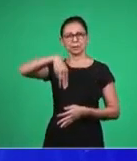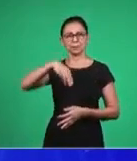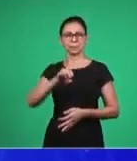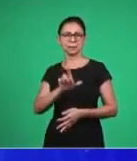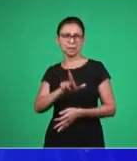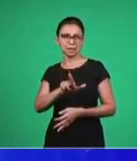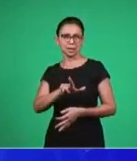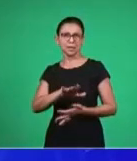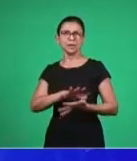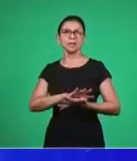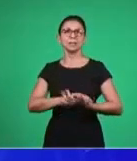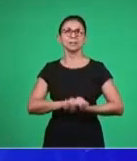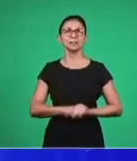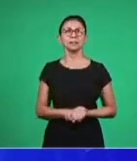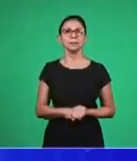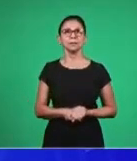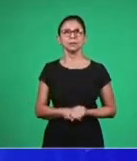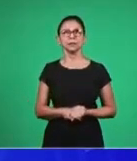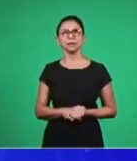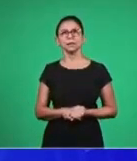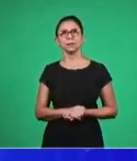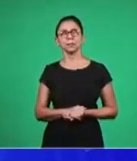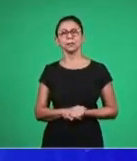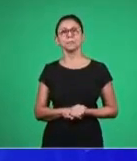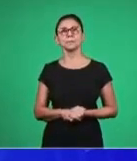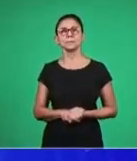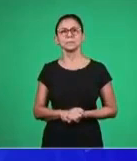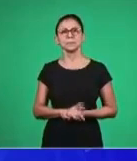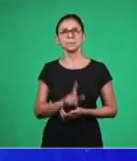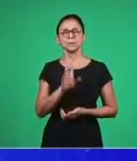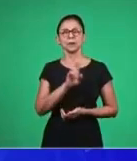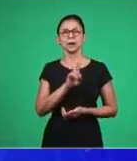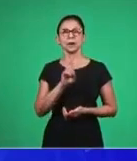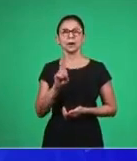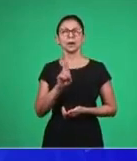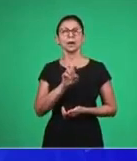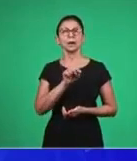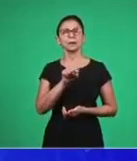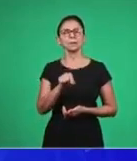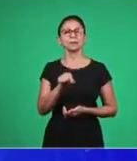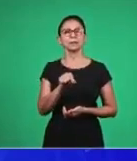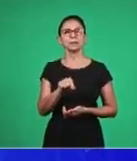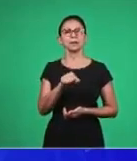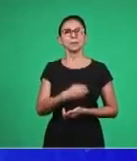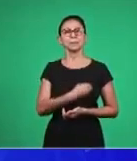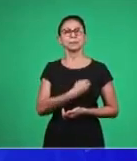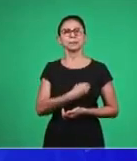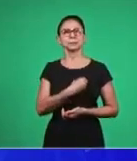Roraima. That's